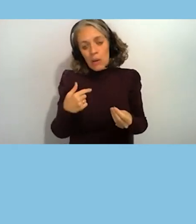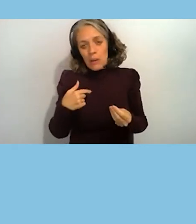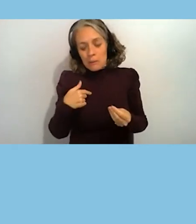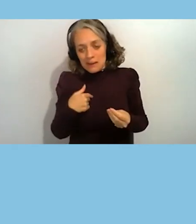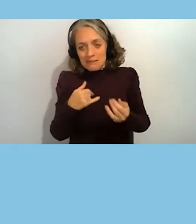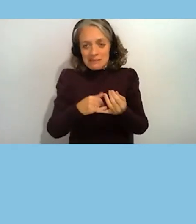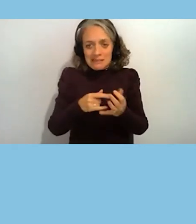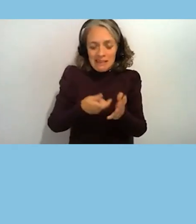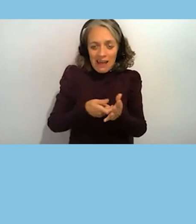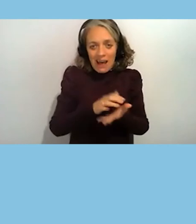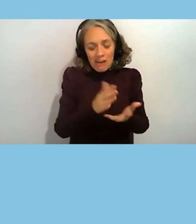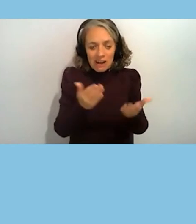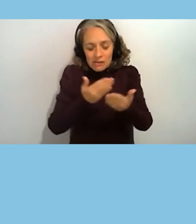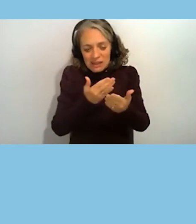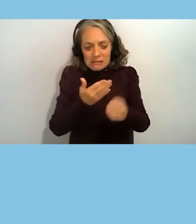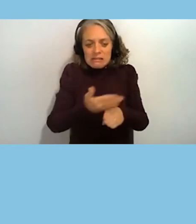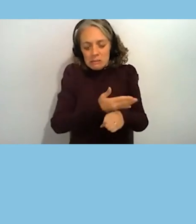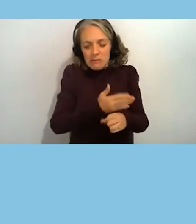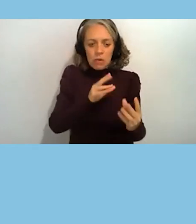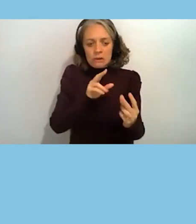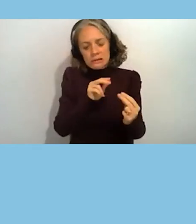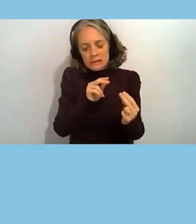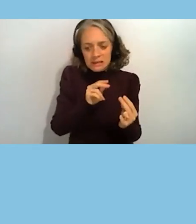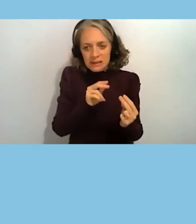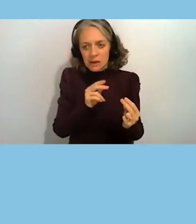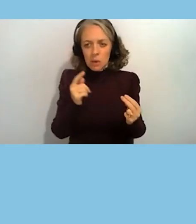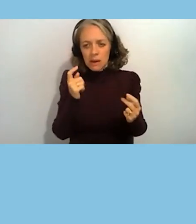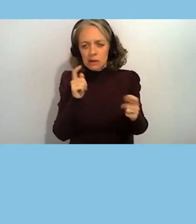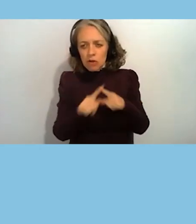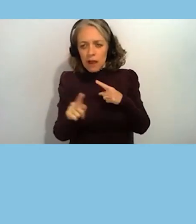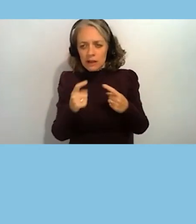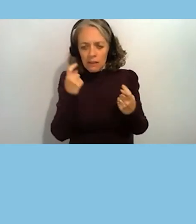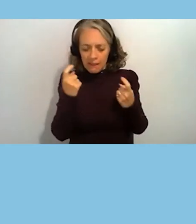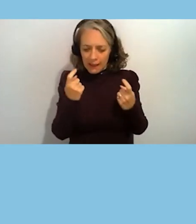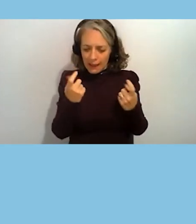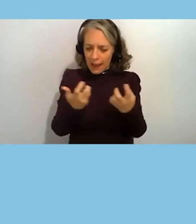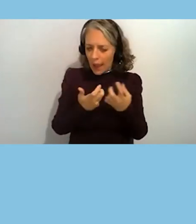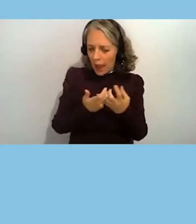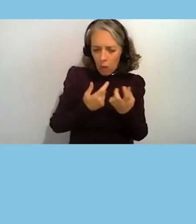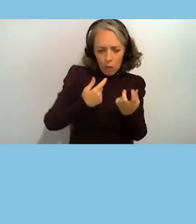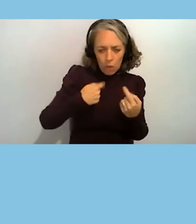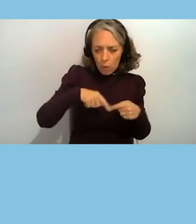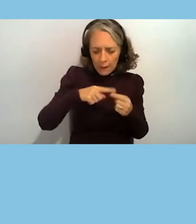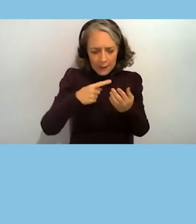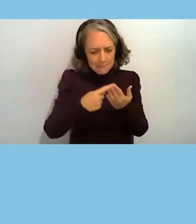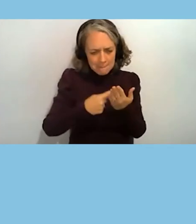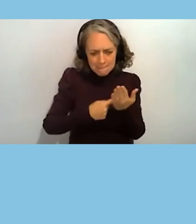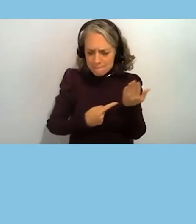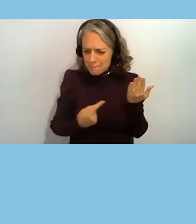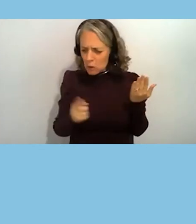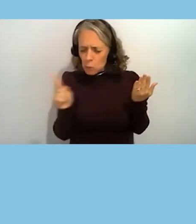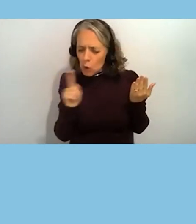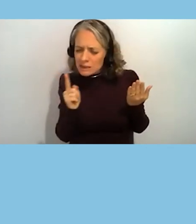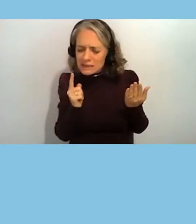times and really tried to think about pushing the kind of parameters of what audio description